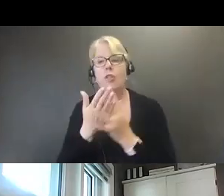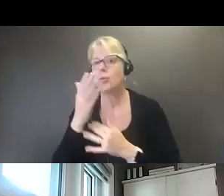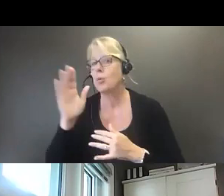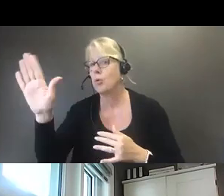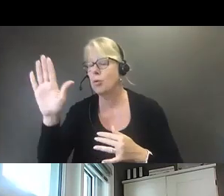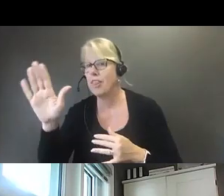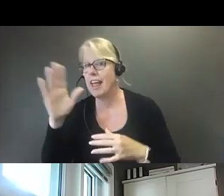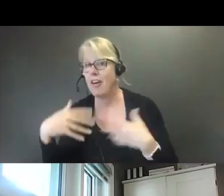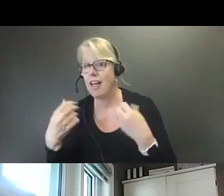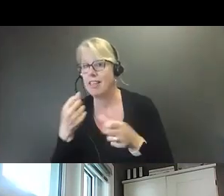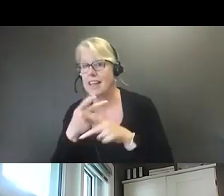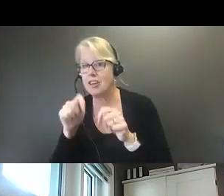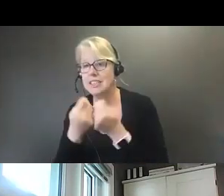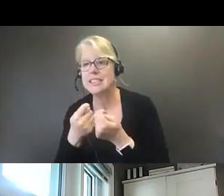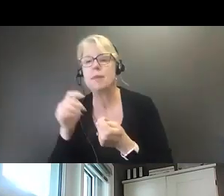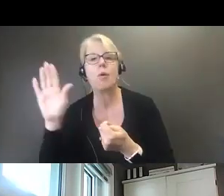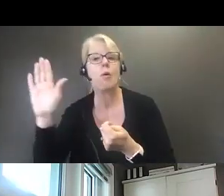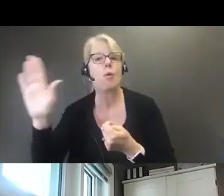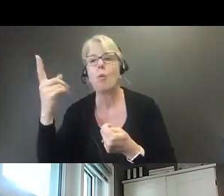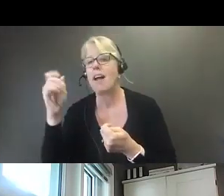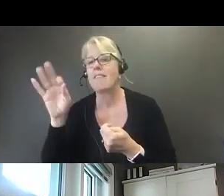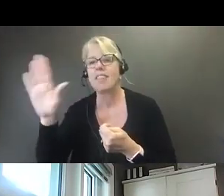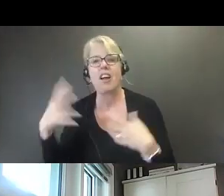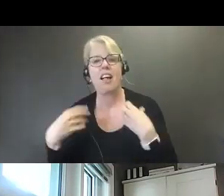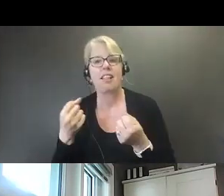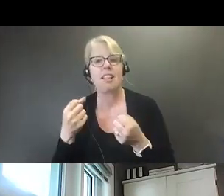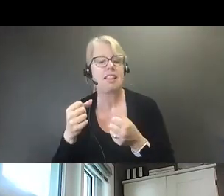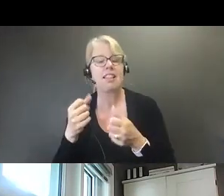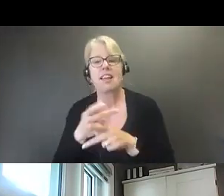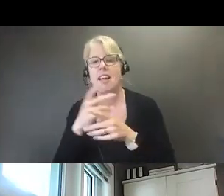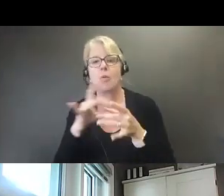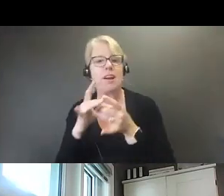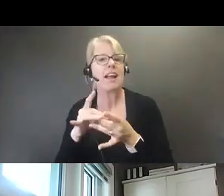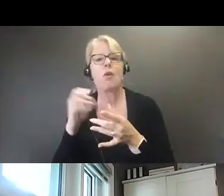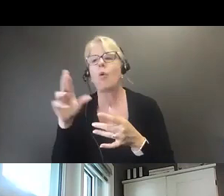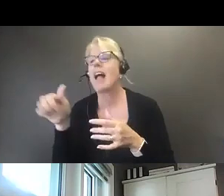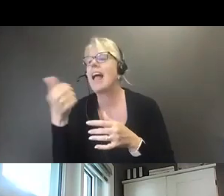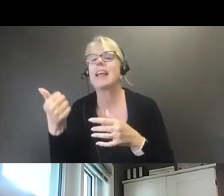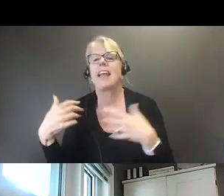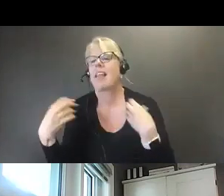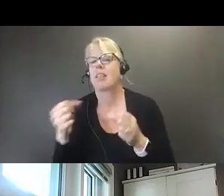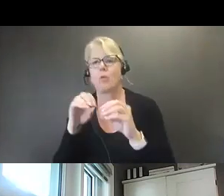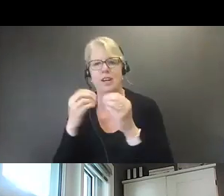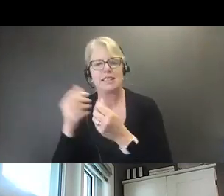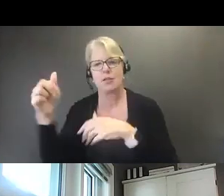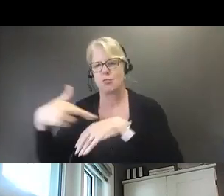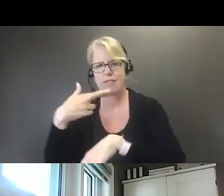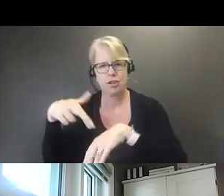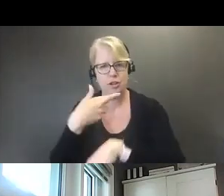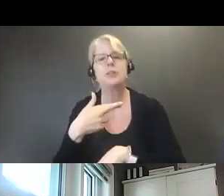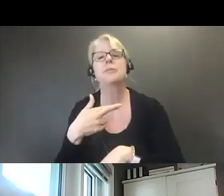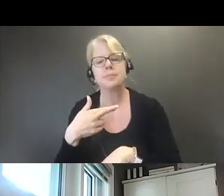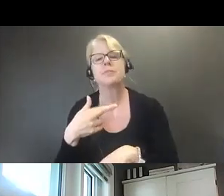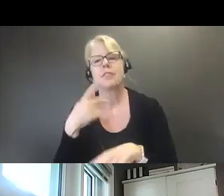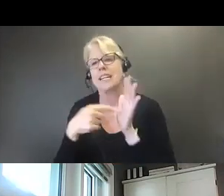team or one of their healthcare coordinators or relevant health organizations to the program. So for example,